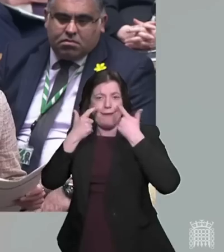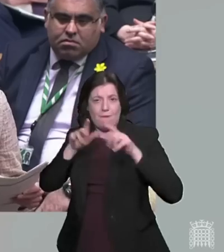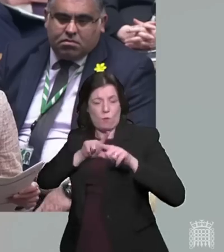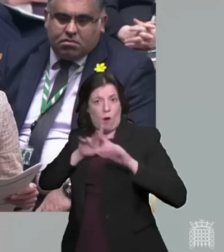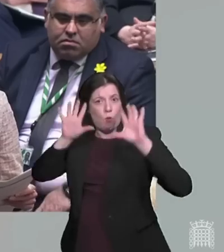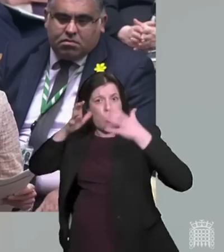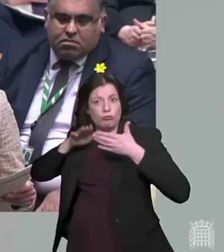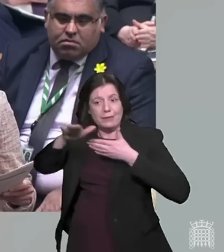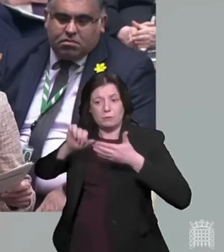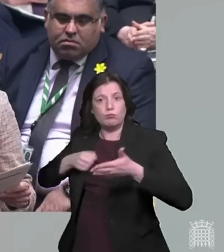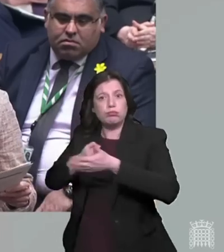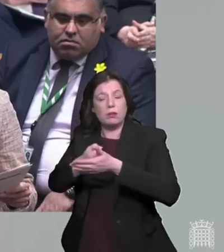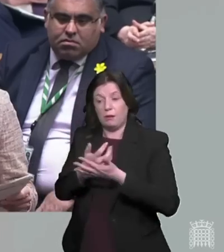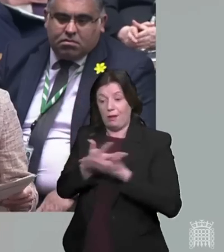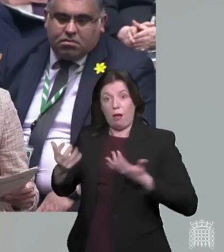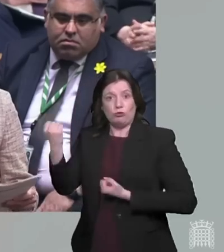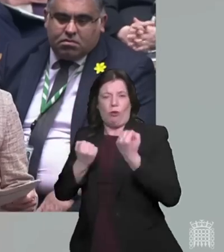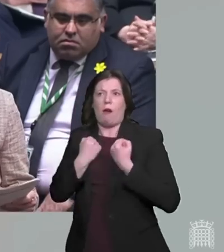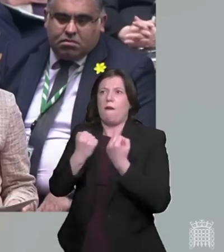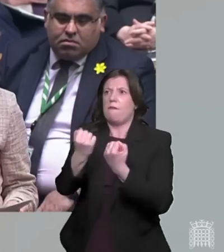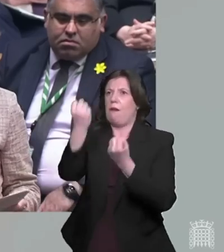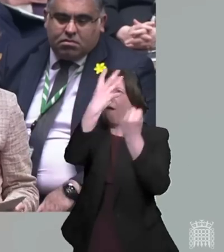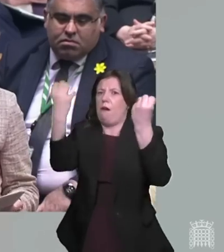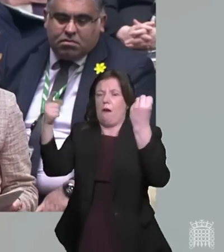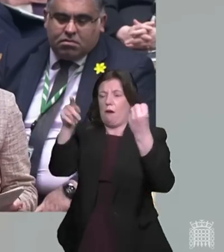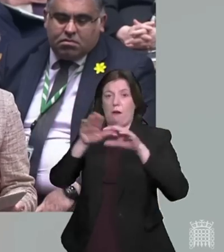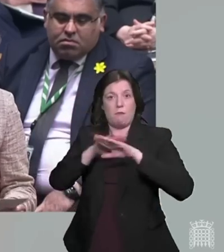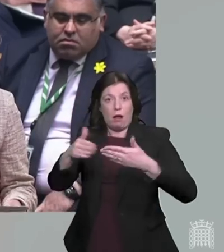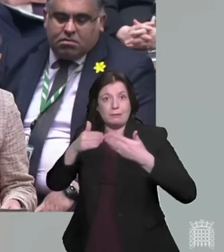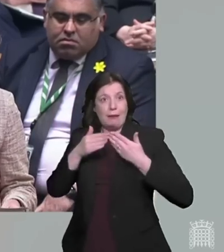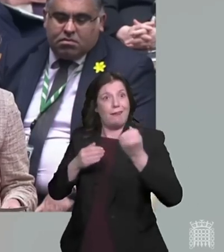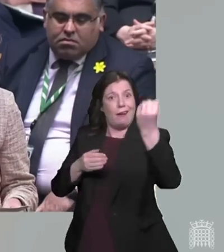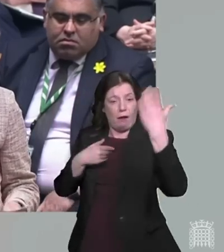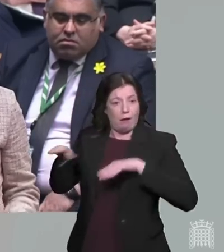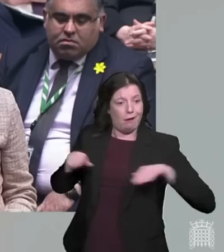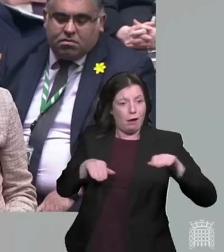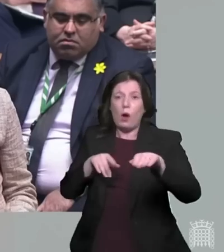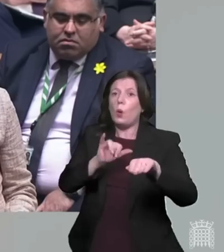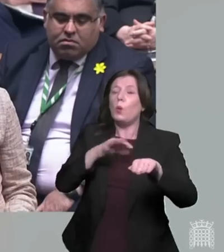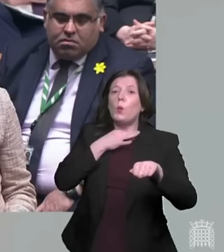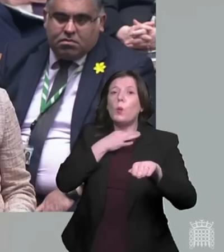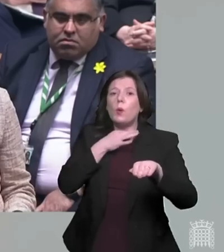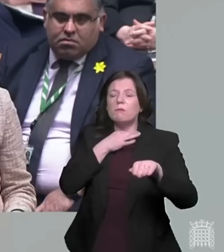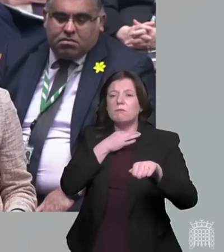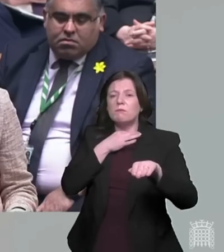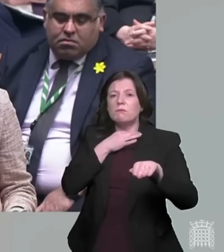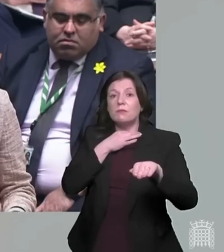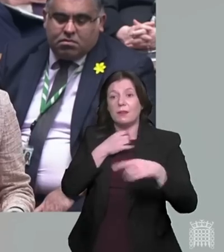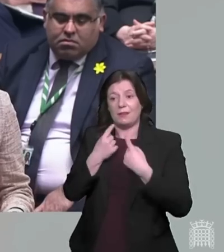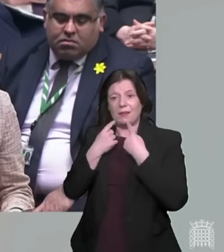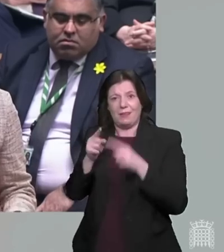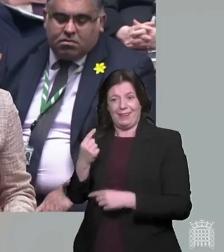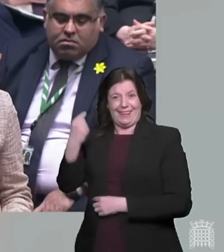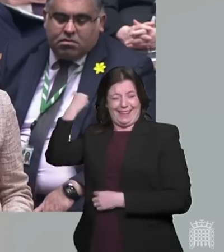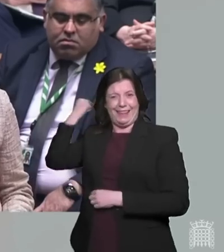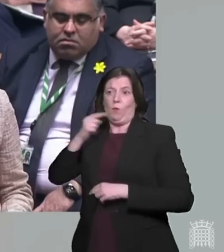to listen to drivers and stop with the pursuit of policies that go against common sense. Since then, 3 new schemes have gone